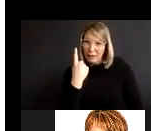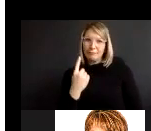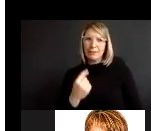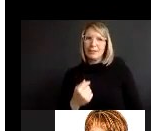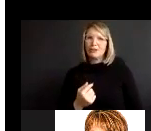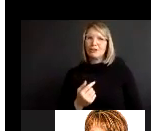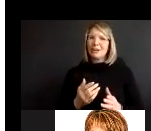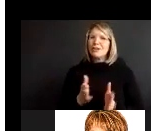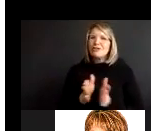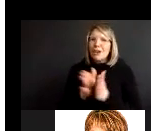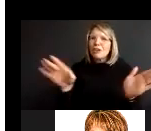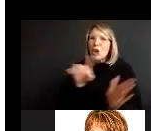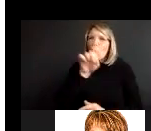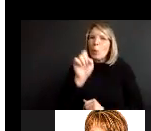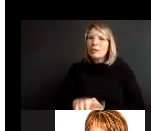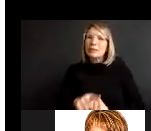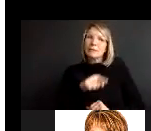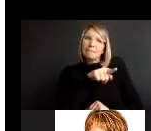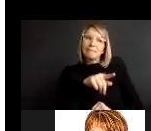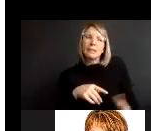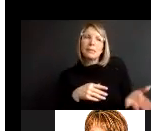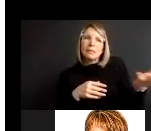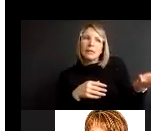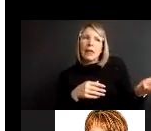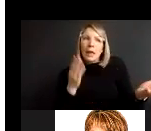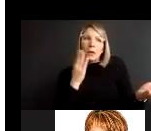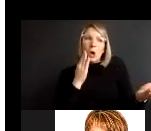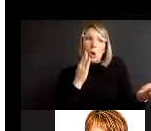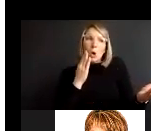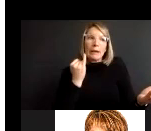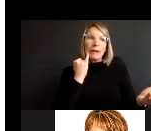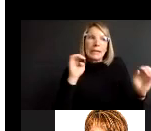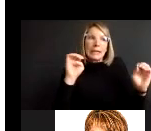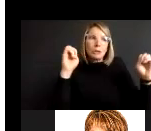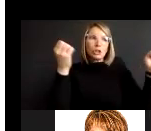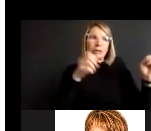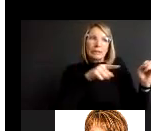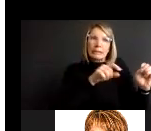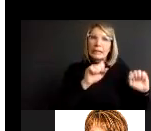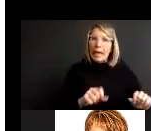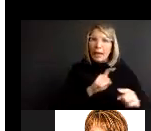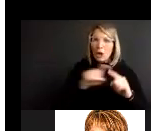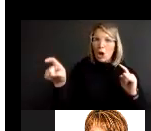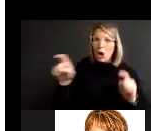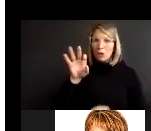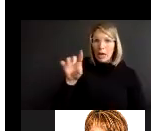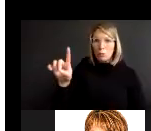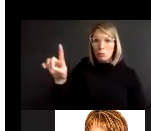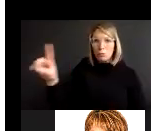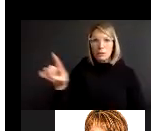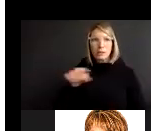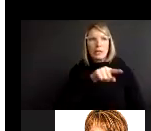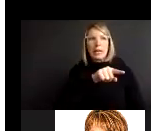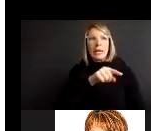And does the adult have the knowledge to manage their needs? Can they call 911? Can they make a doctor's appointment? Can they call someone to fix